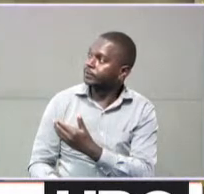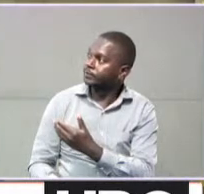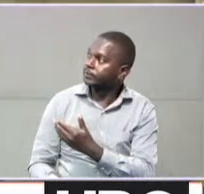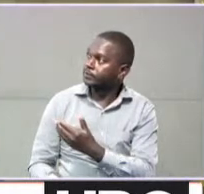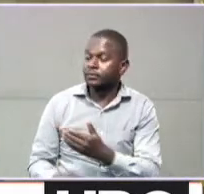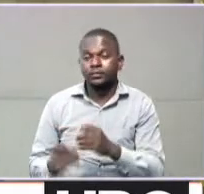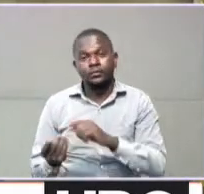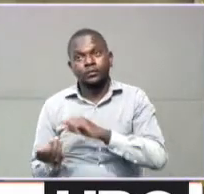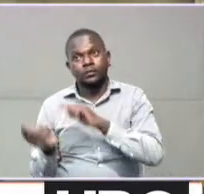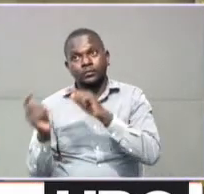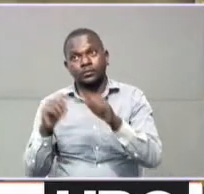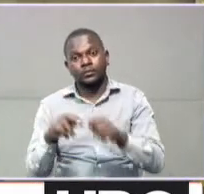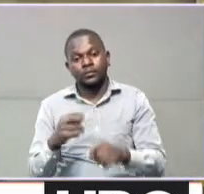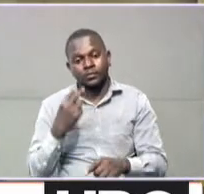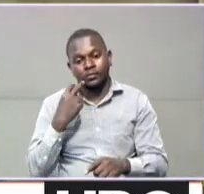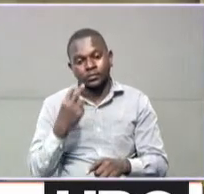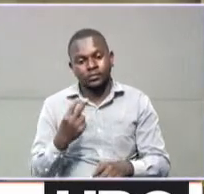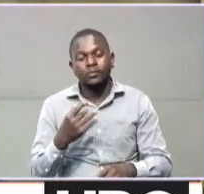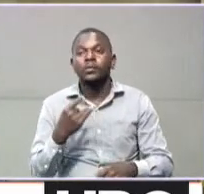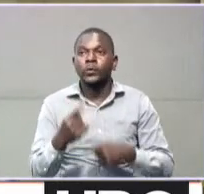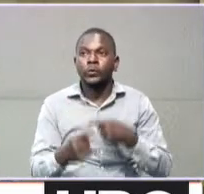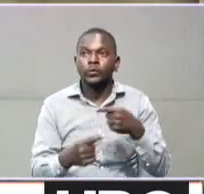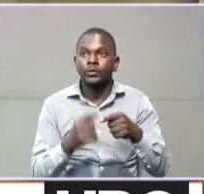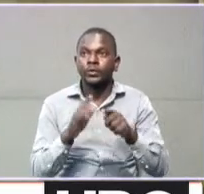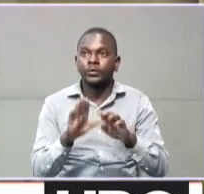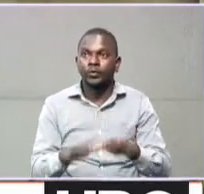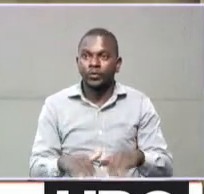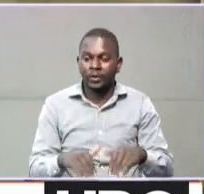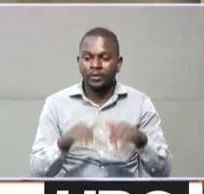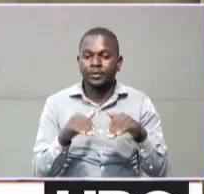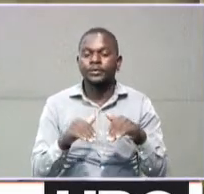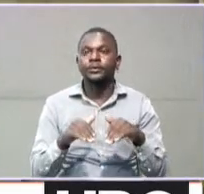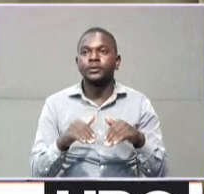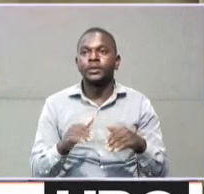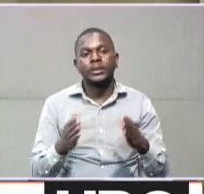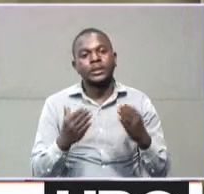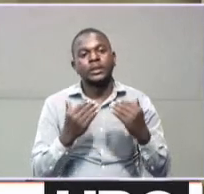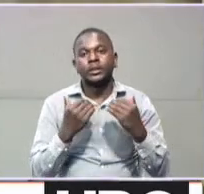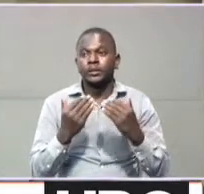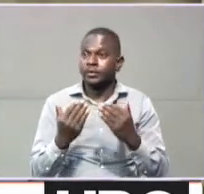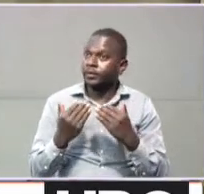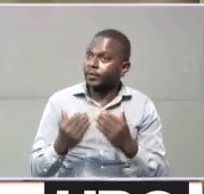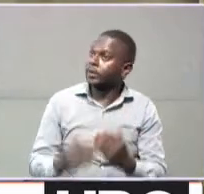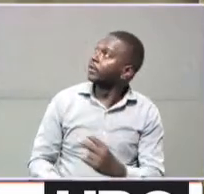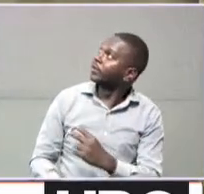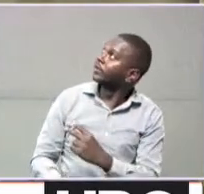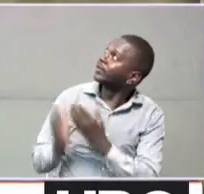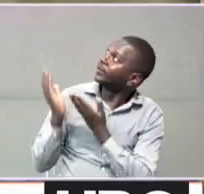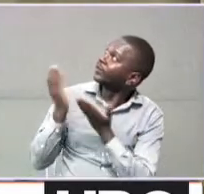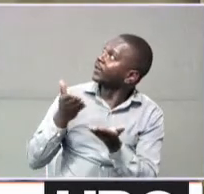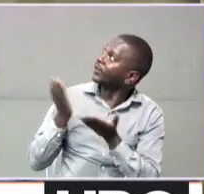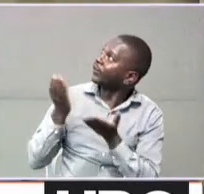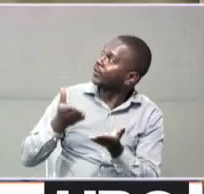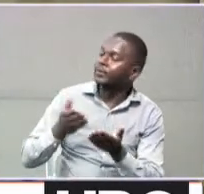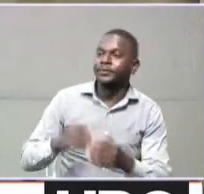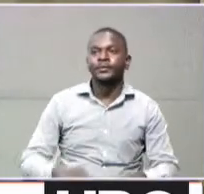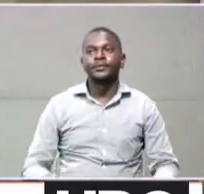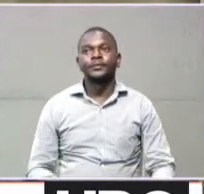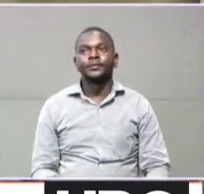he has come to observe proceedings of this house thank you you always welcome honorable